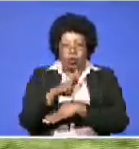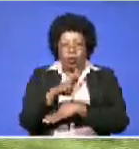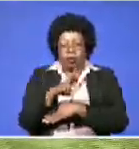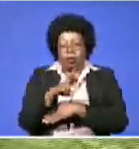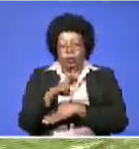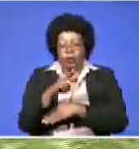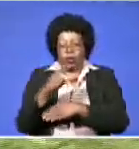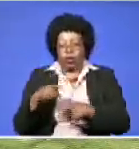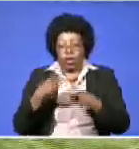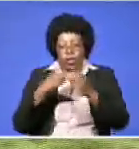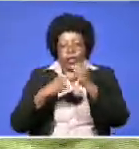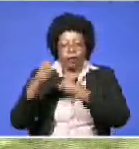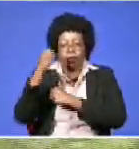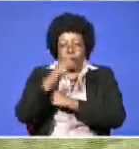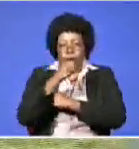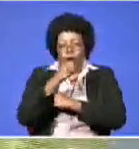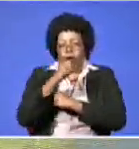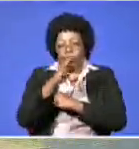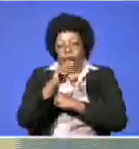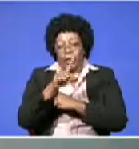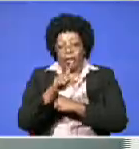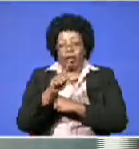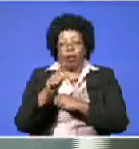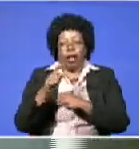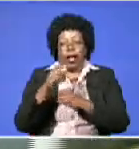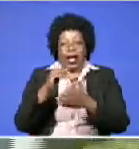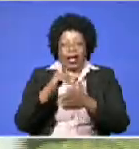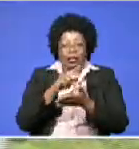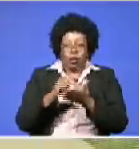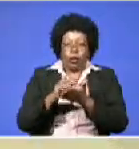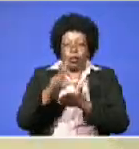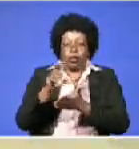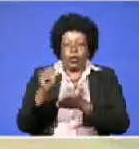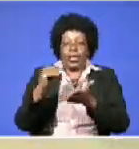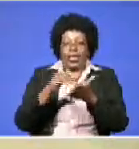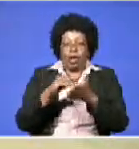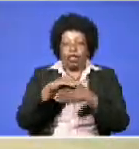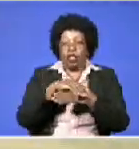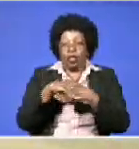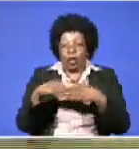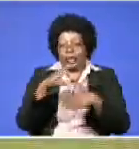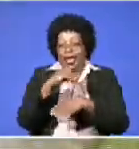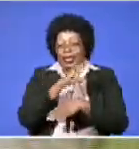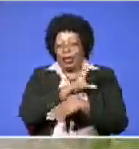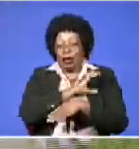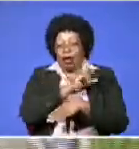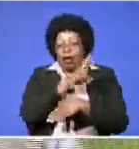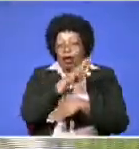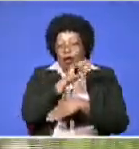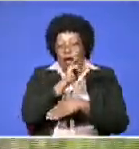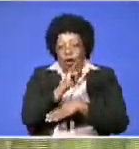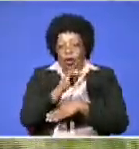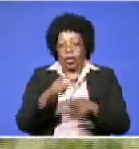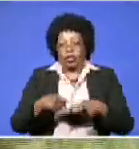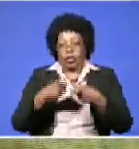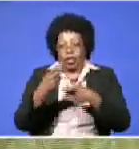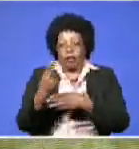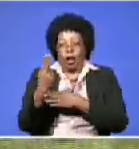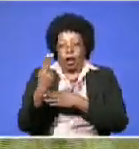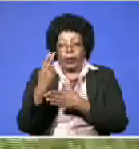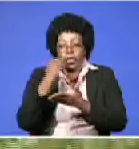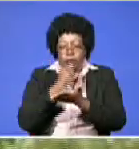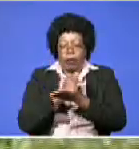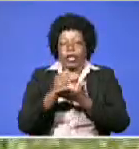who were granted Supreme Court bail in the sum of $30,000 yesterday. Curry also will have to surrender his passport to the